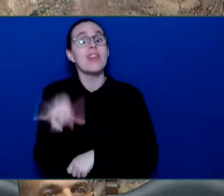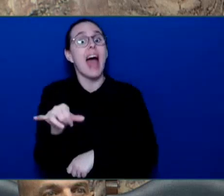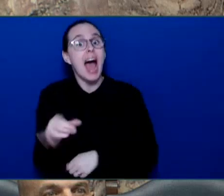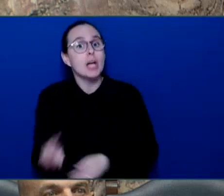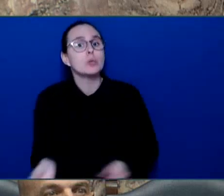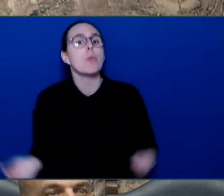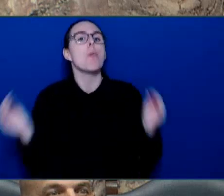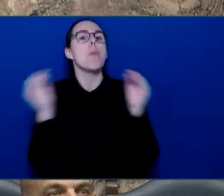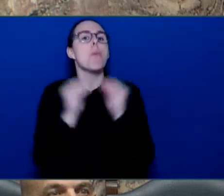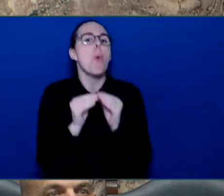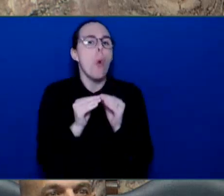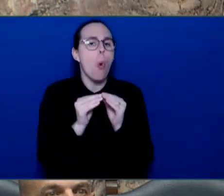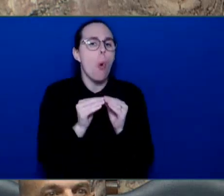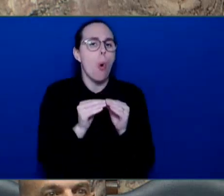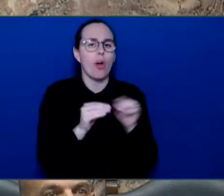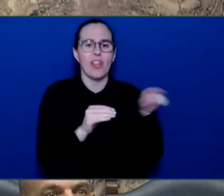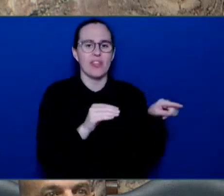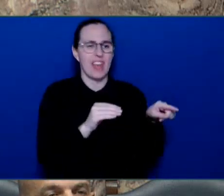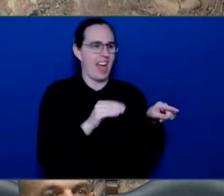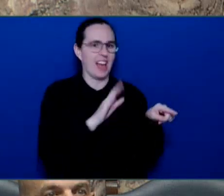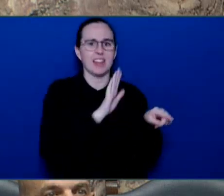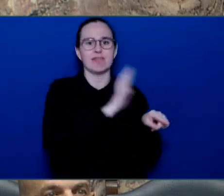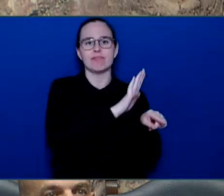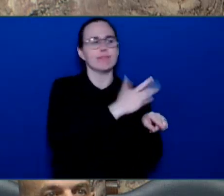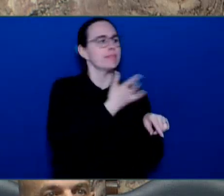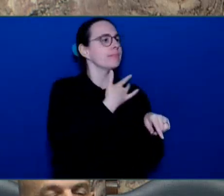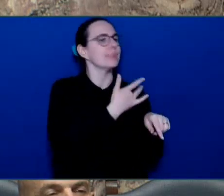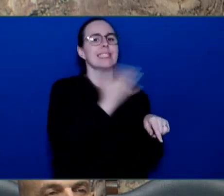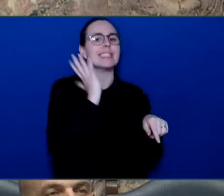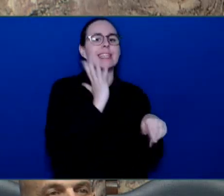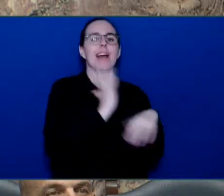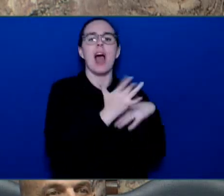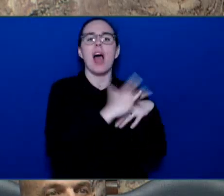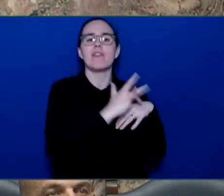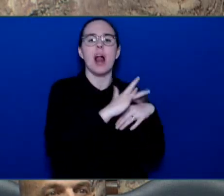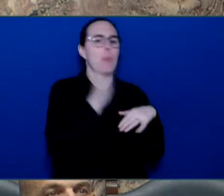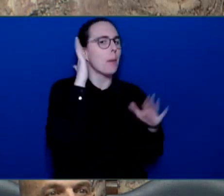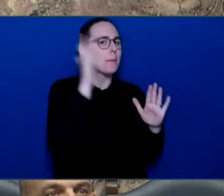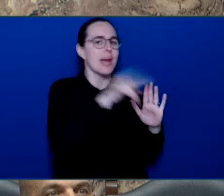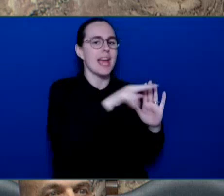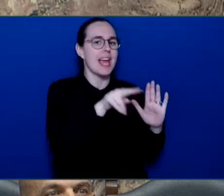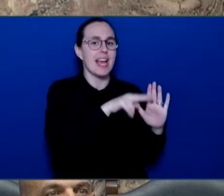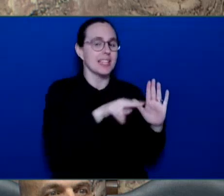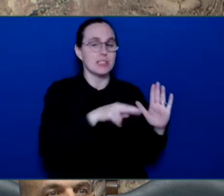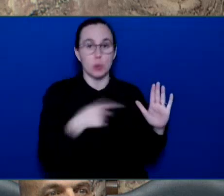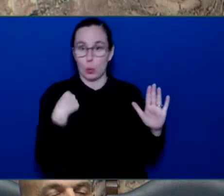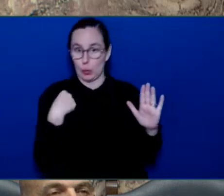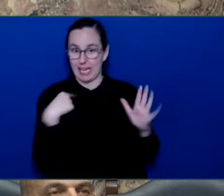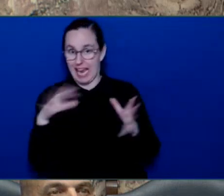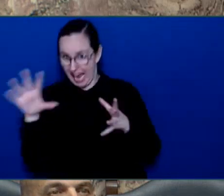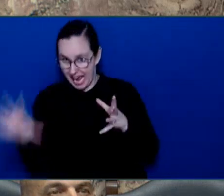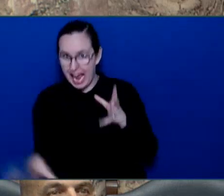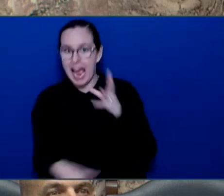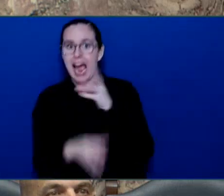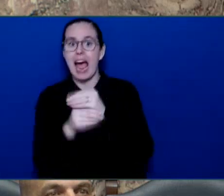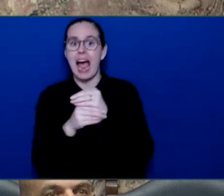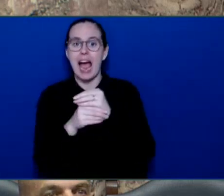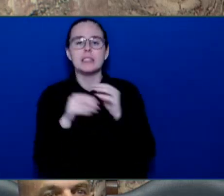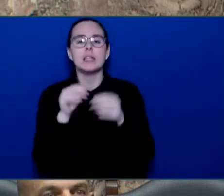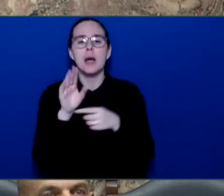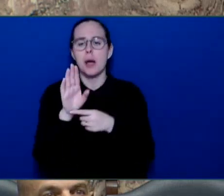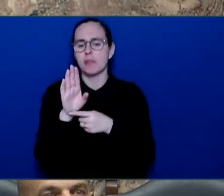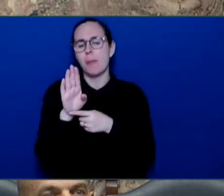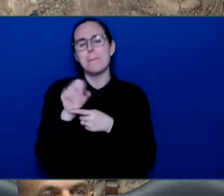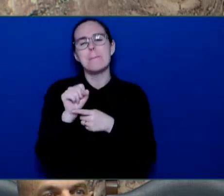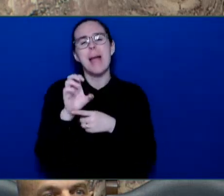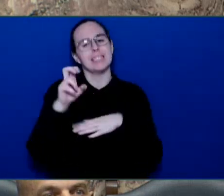more than it had been in previous years. So what have we done? We've added, Honourable Speaker, to the base acute care of the province. We provided a